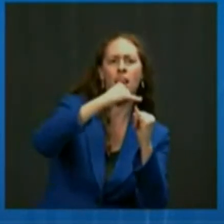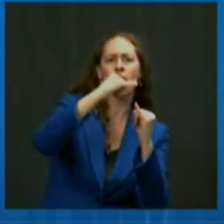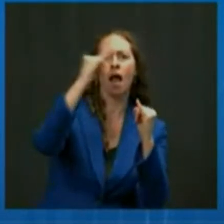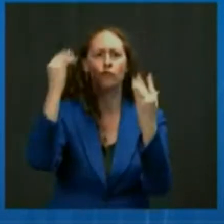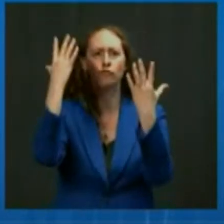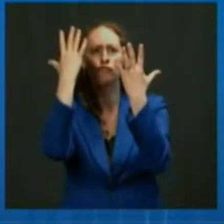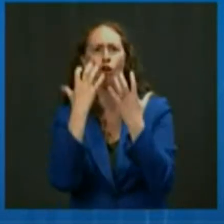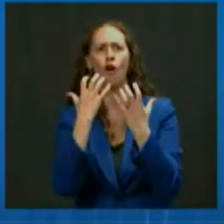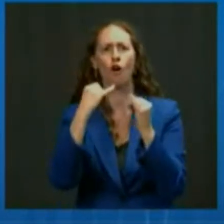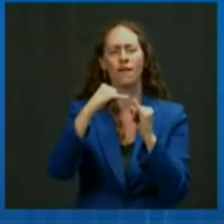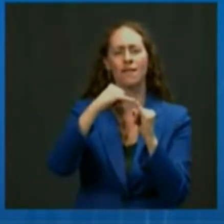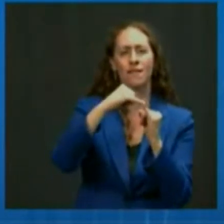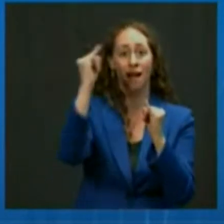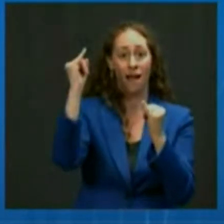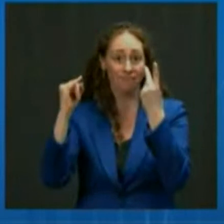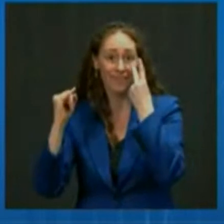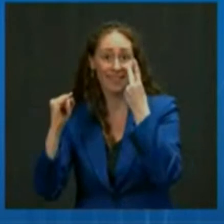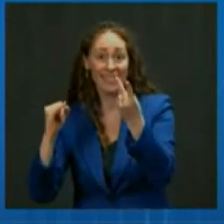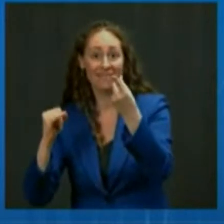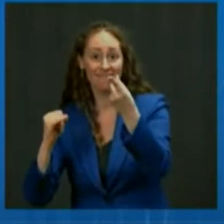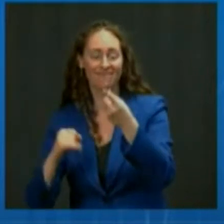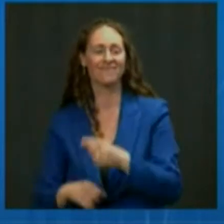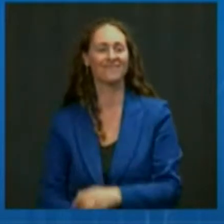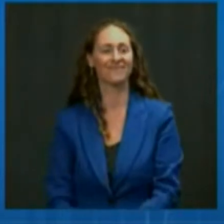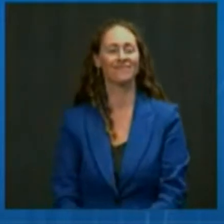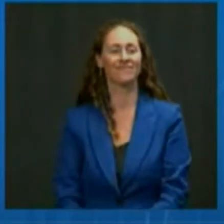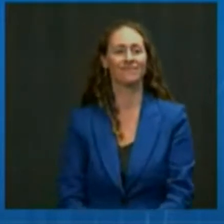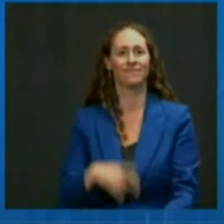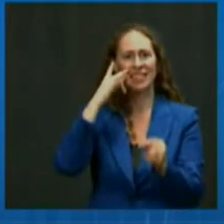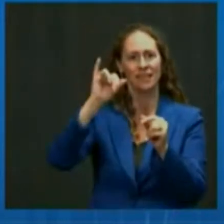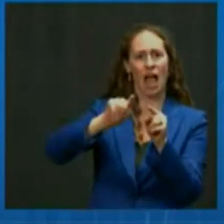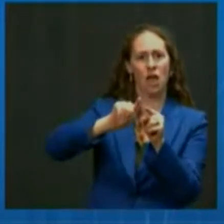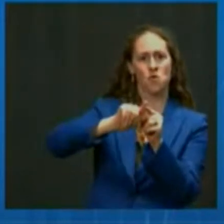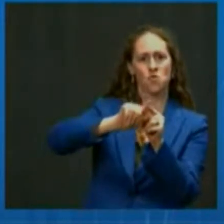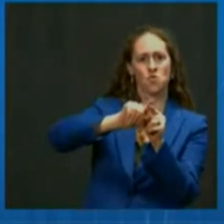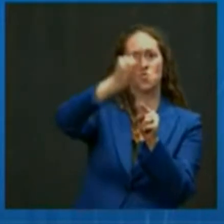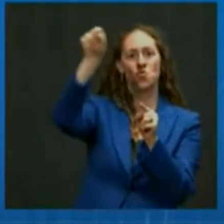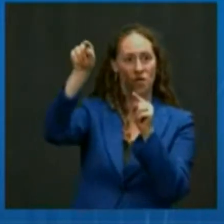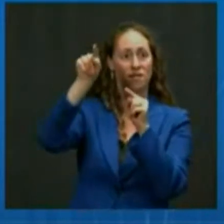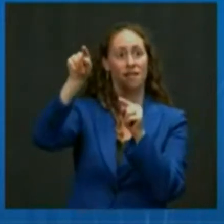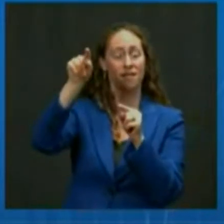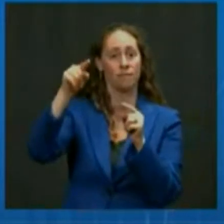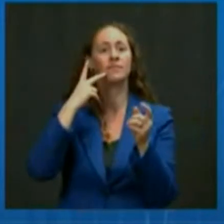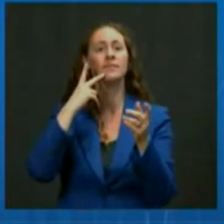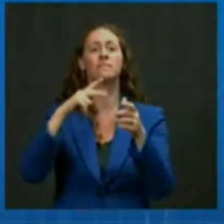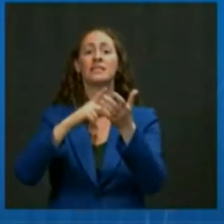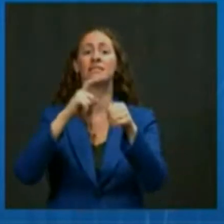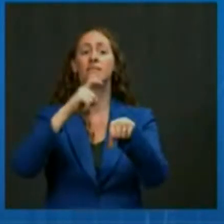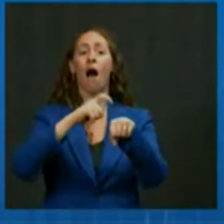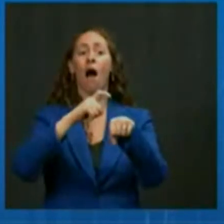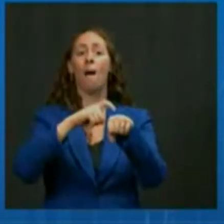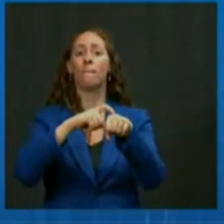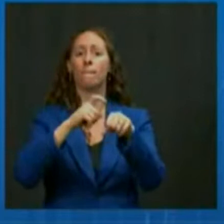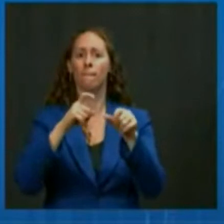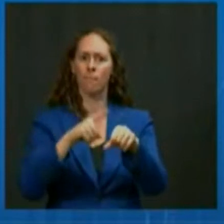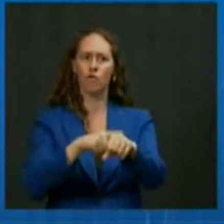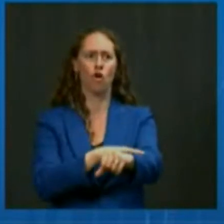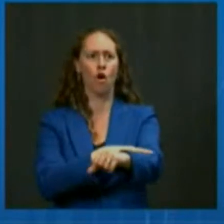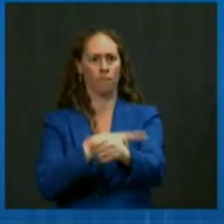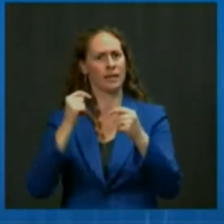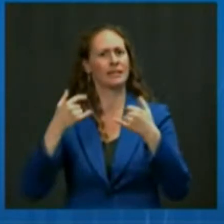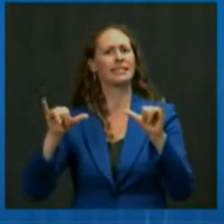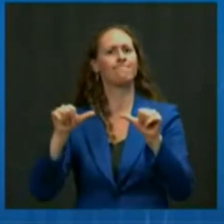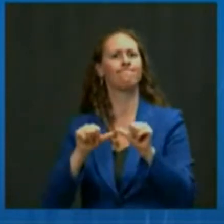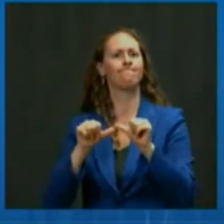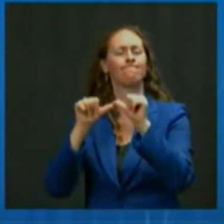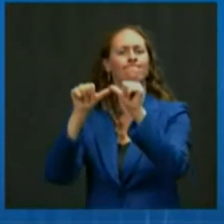you go further up, you get a higher degree of efficacy. So the higher the neutralization titer, the